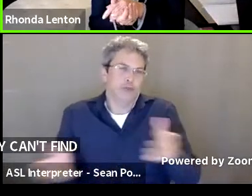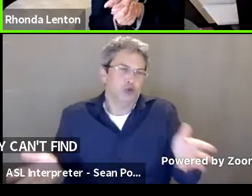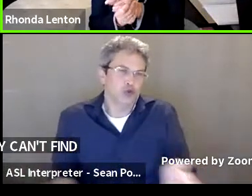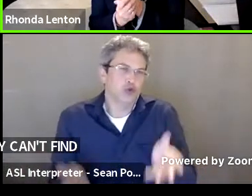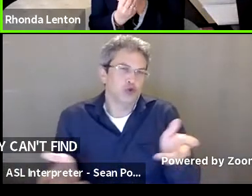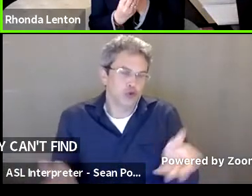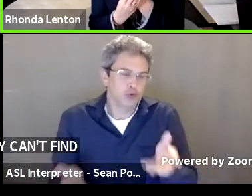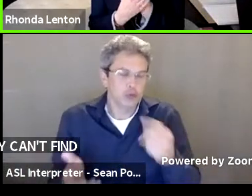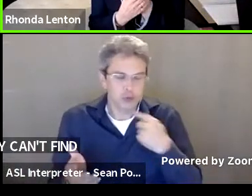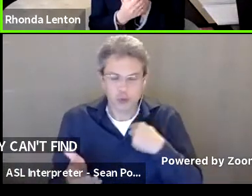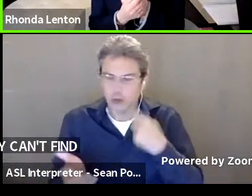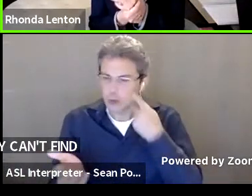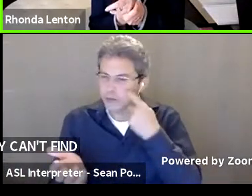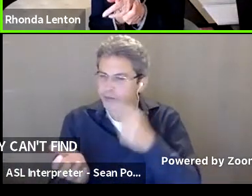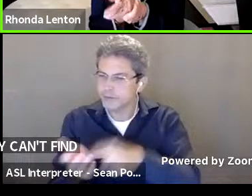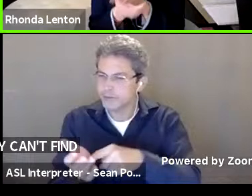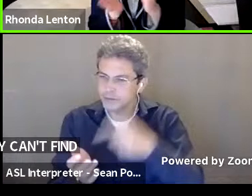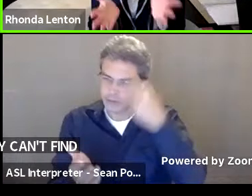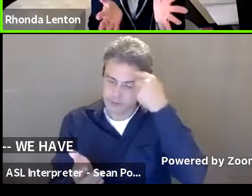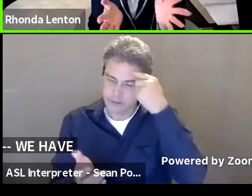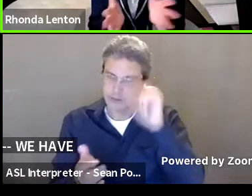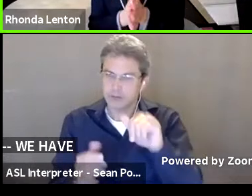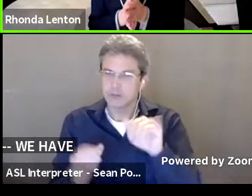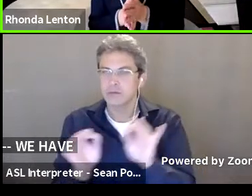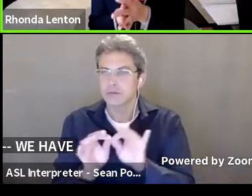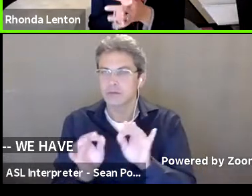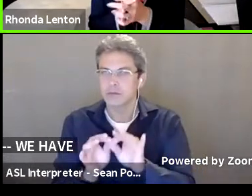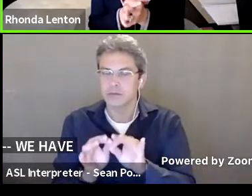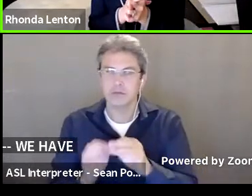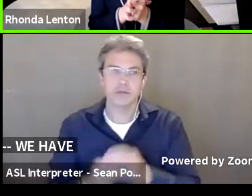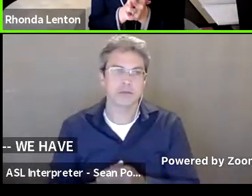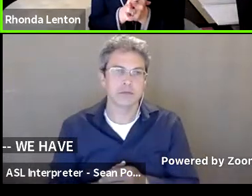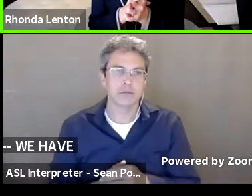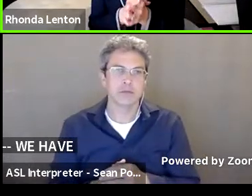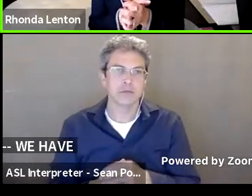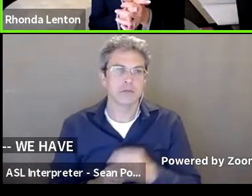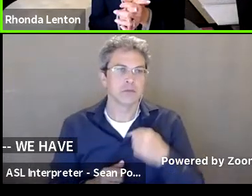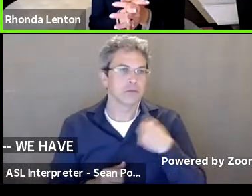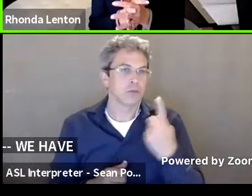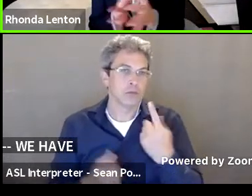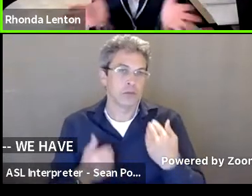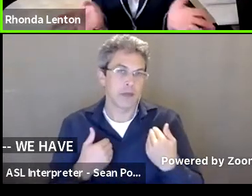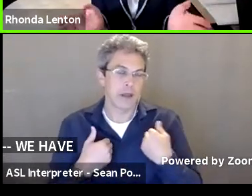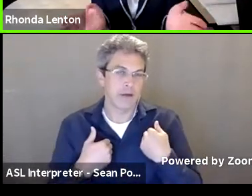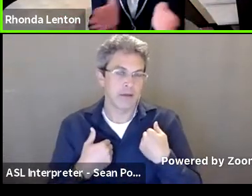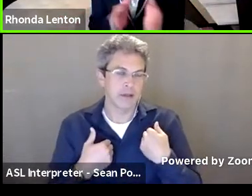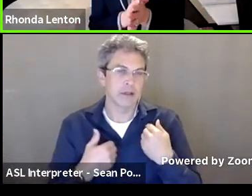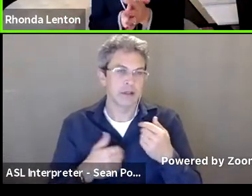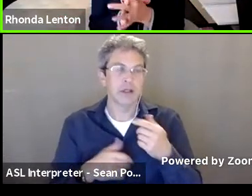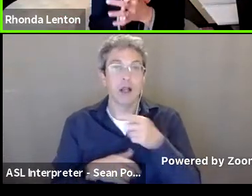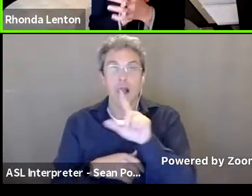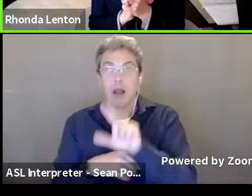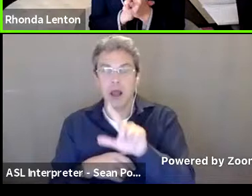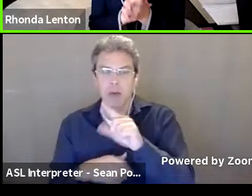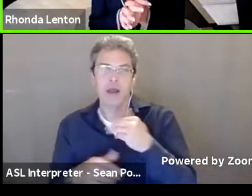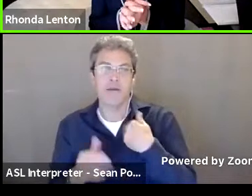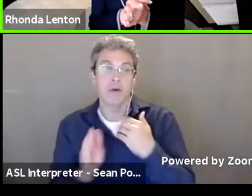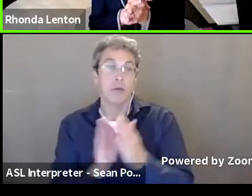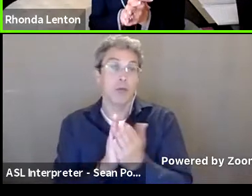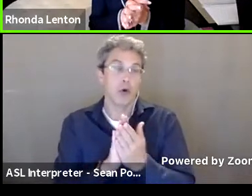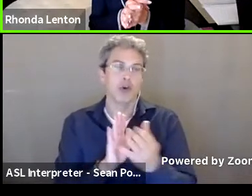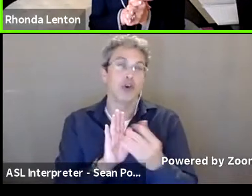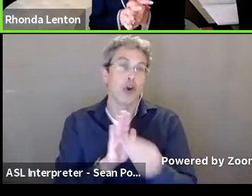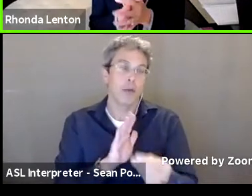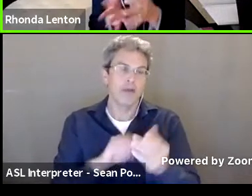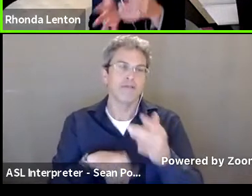to pay attention to that. We always make a certain number of copies available through the libraries so